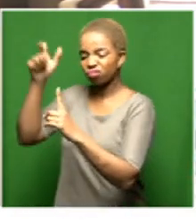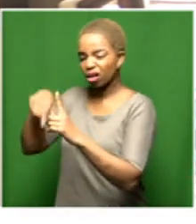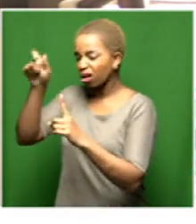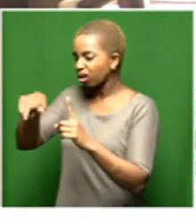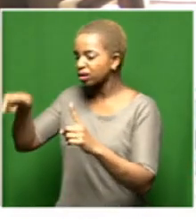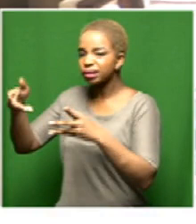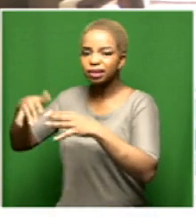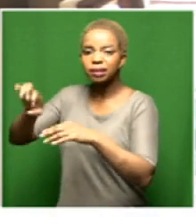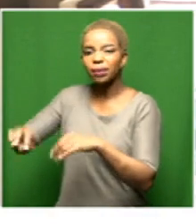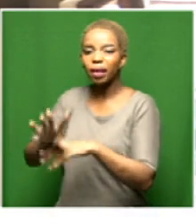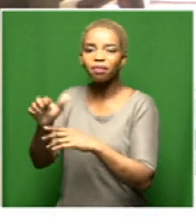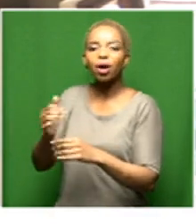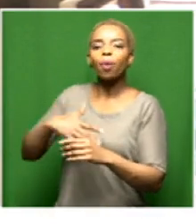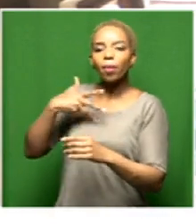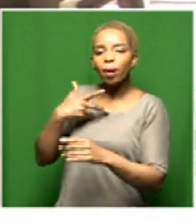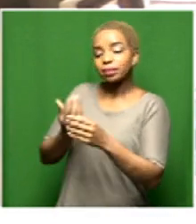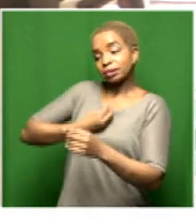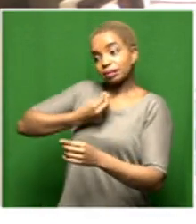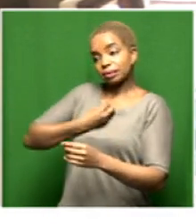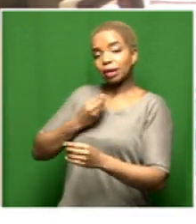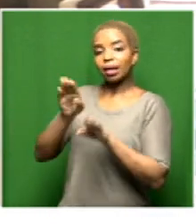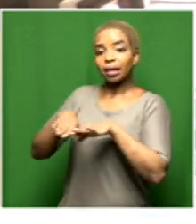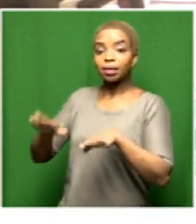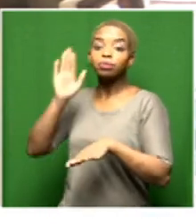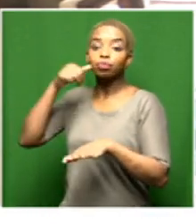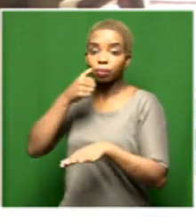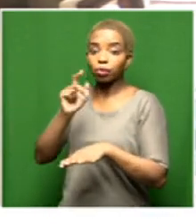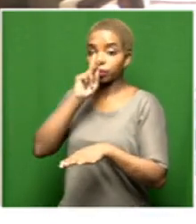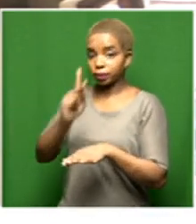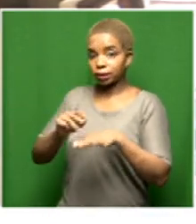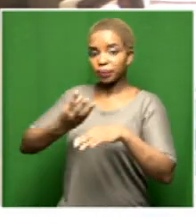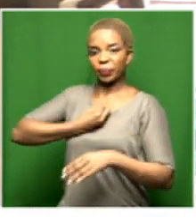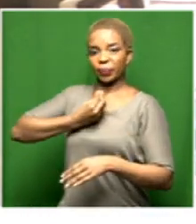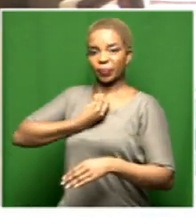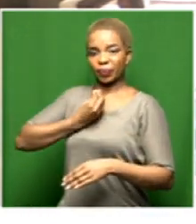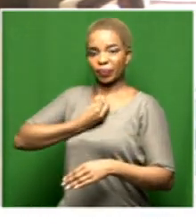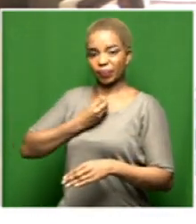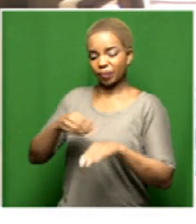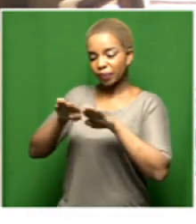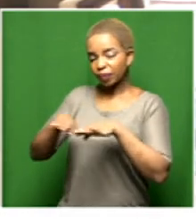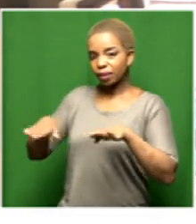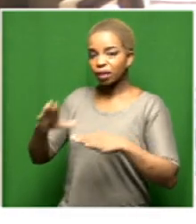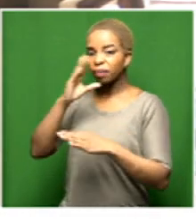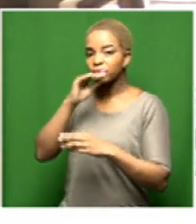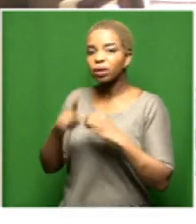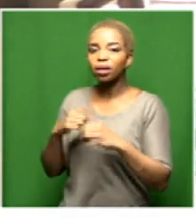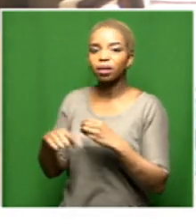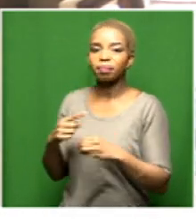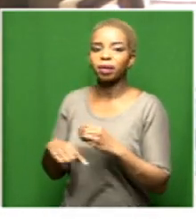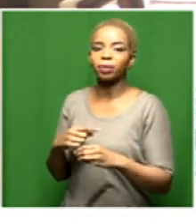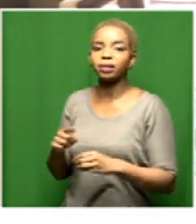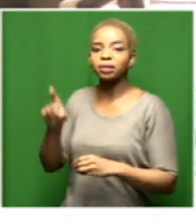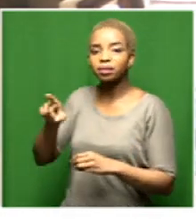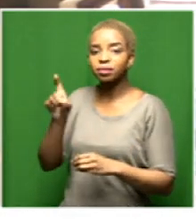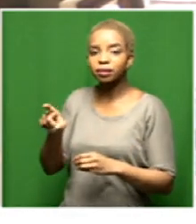we want from young kids. So, for example, tomorrow you'll see some young kids that are going to be talking about Freedom Day. We